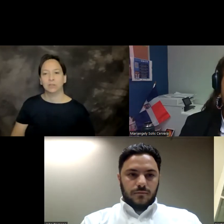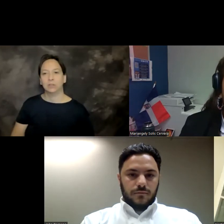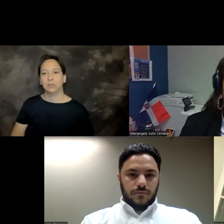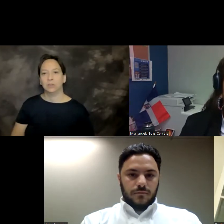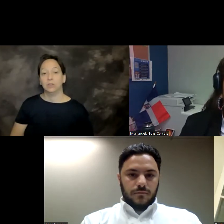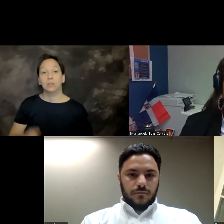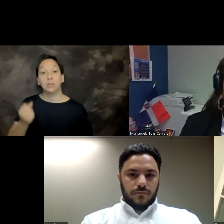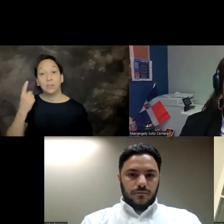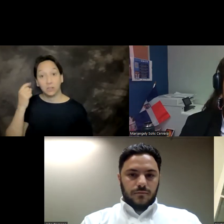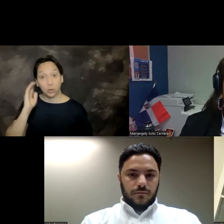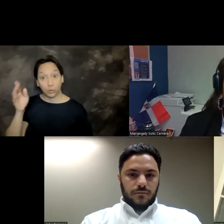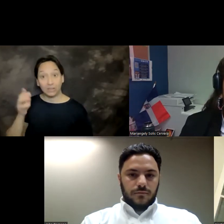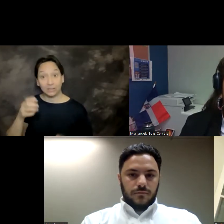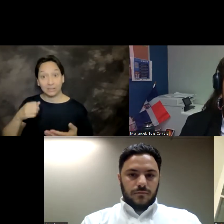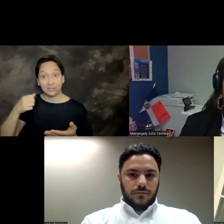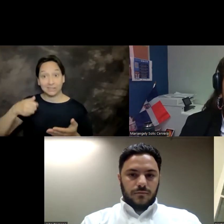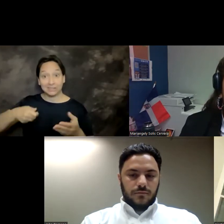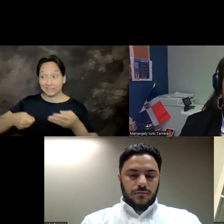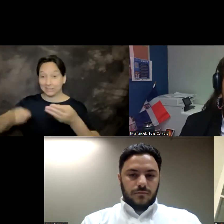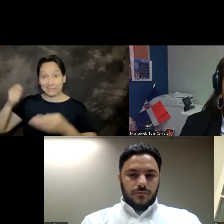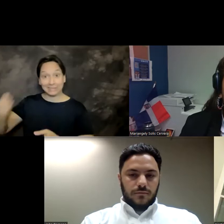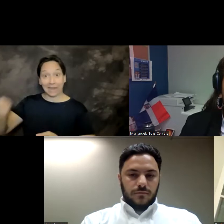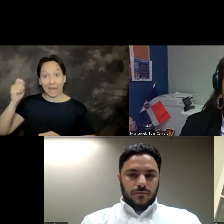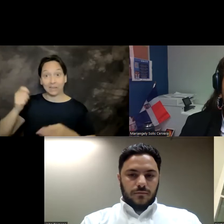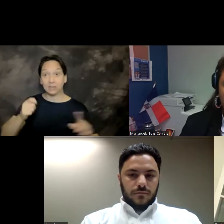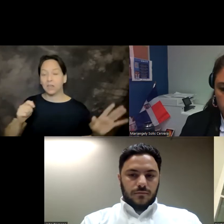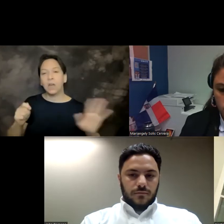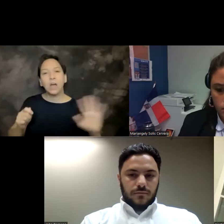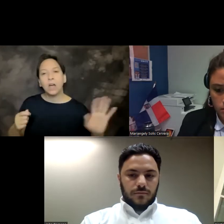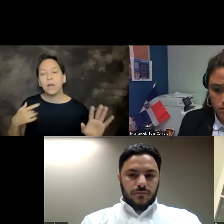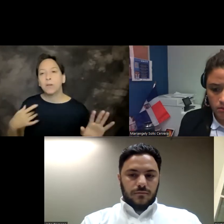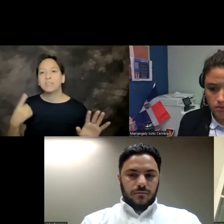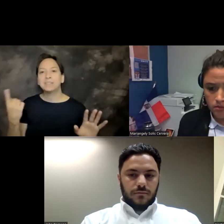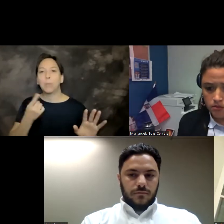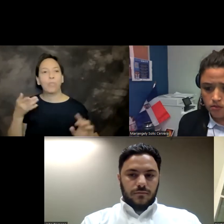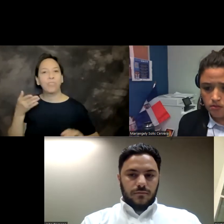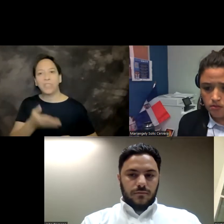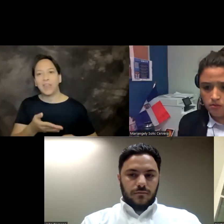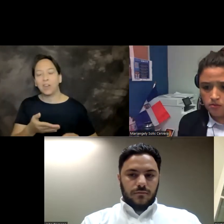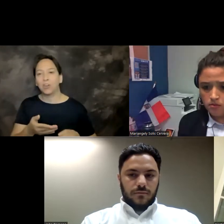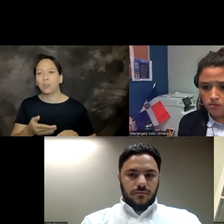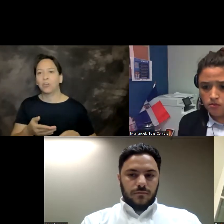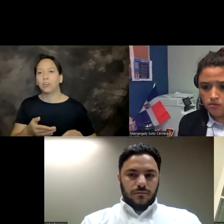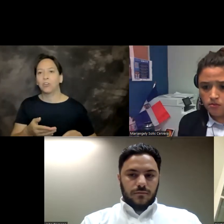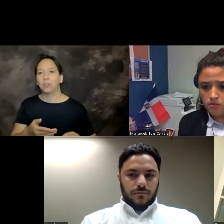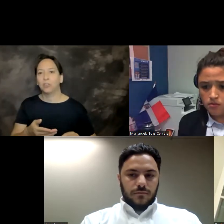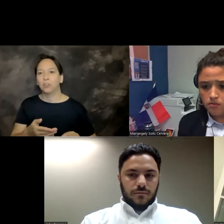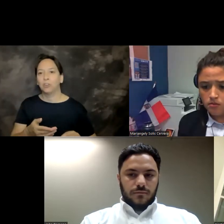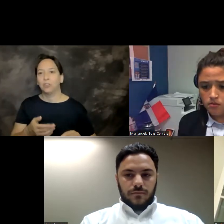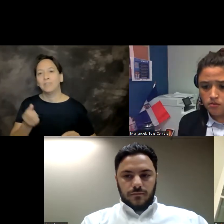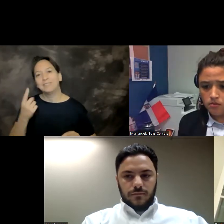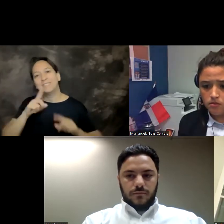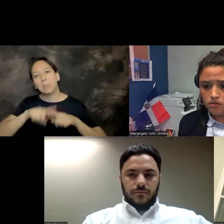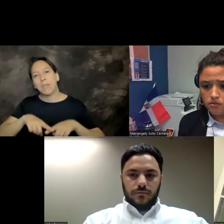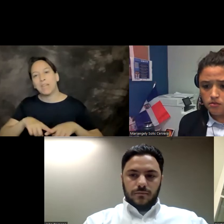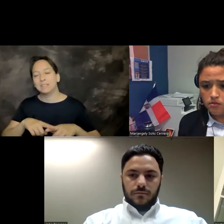scanned? No, there's usually someone that's there with that. It varies by the mode, but